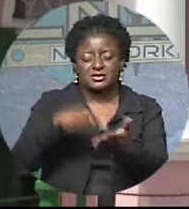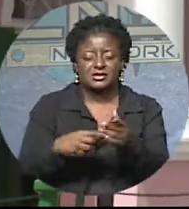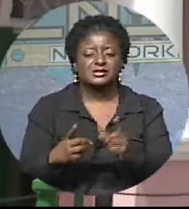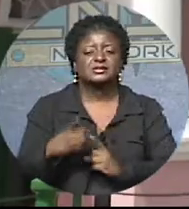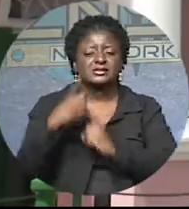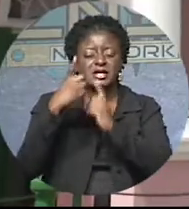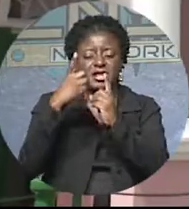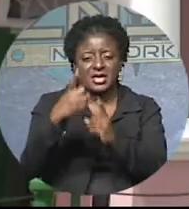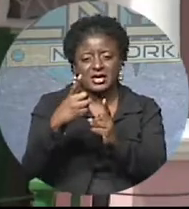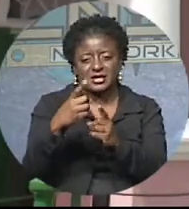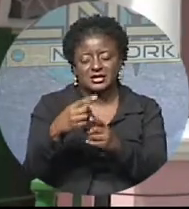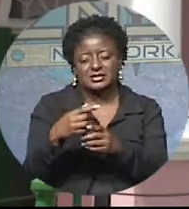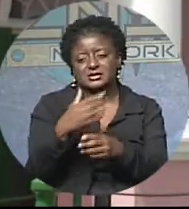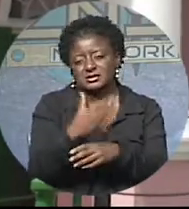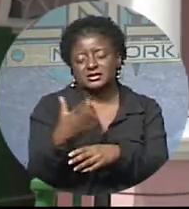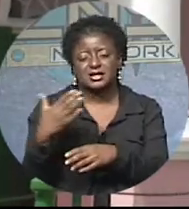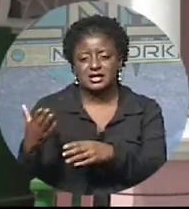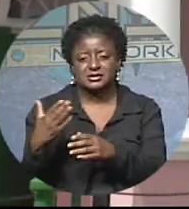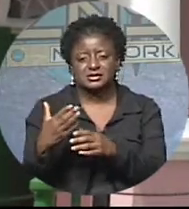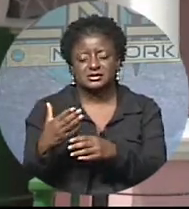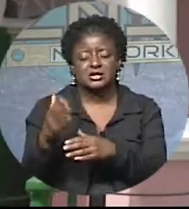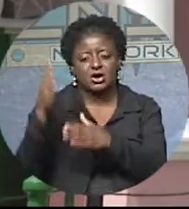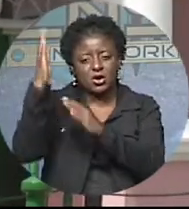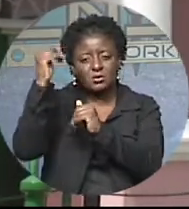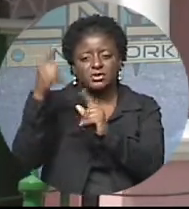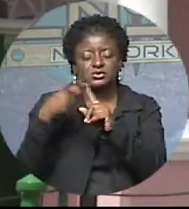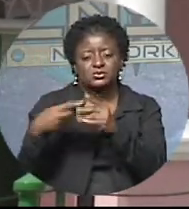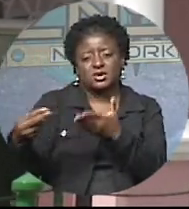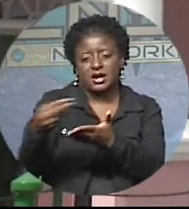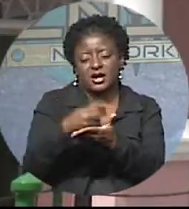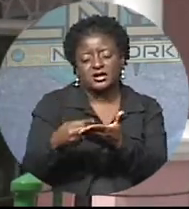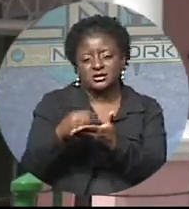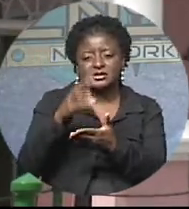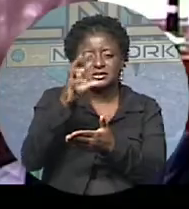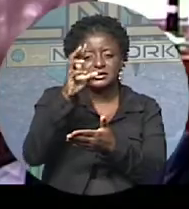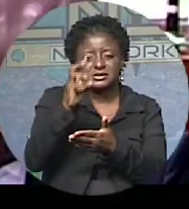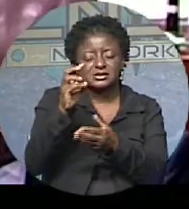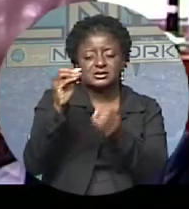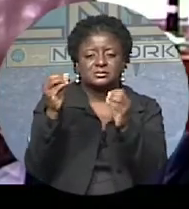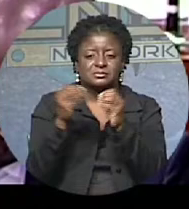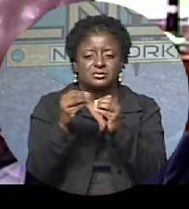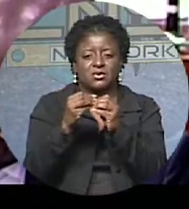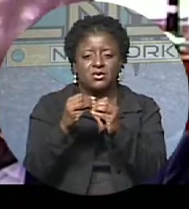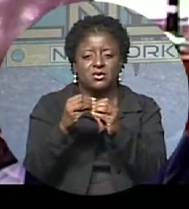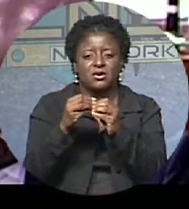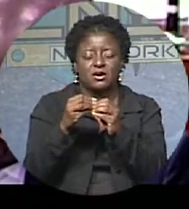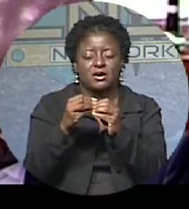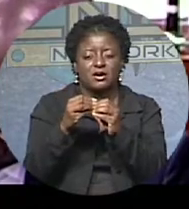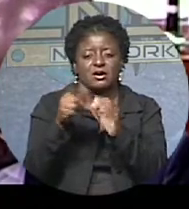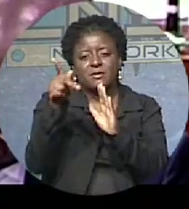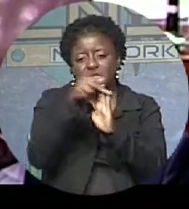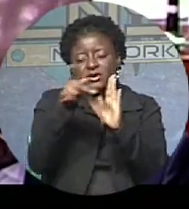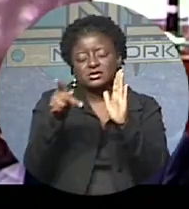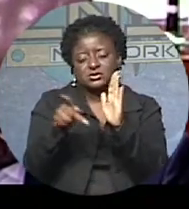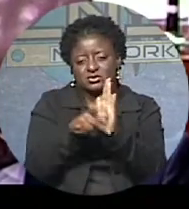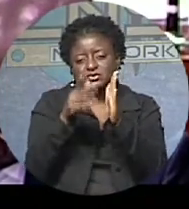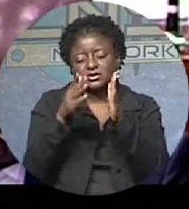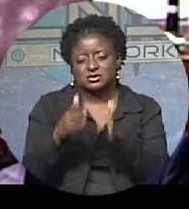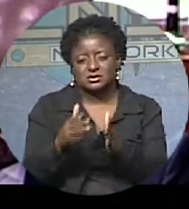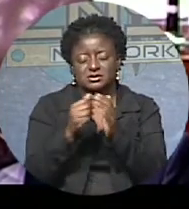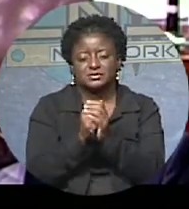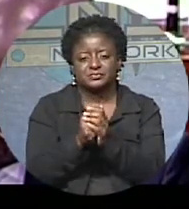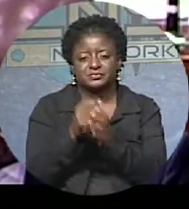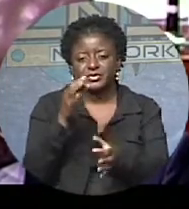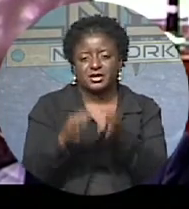6 additional prosecutors to hopefully speed up trial cases. And if judges are prepared to insist that counsel who